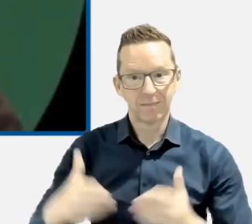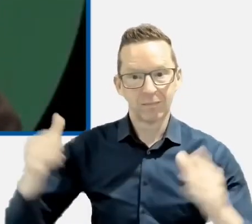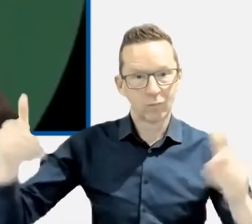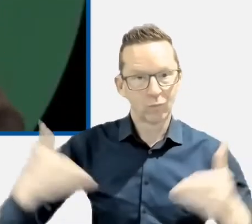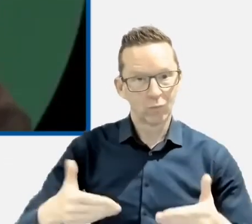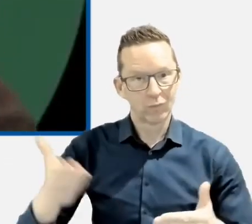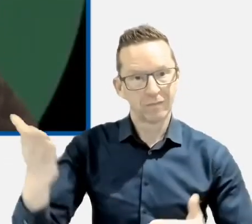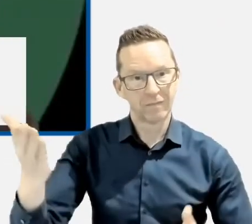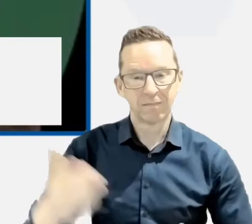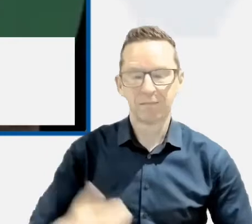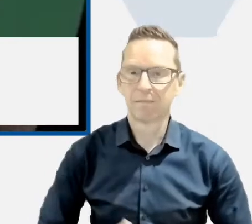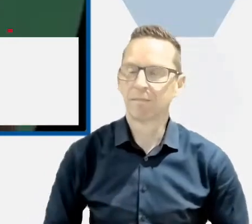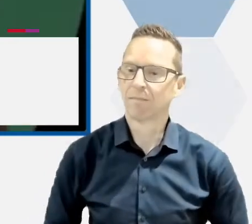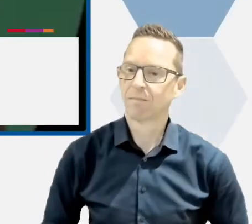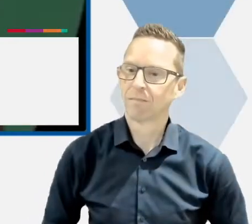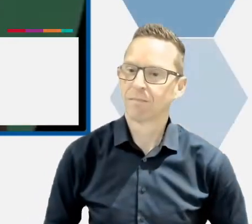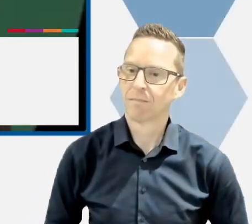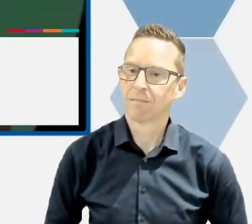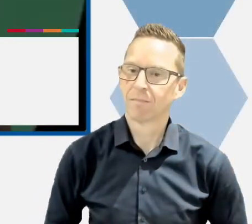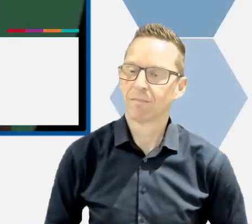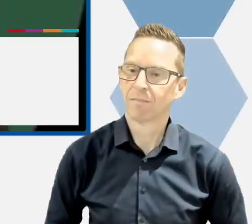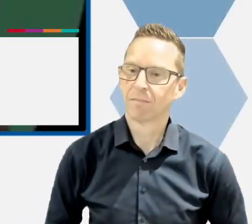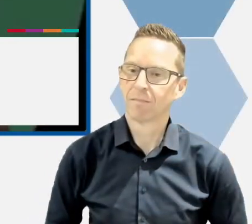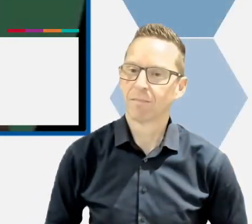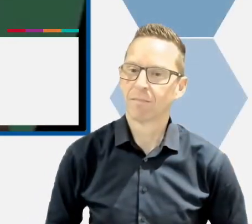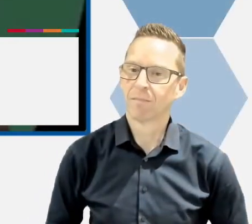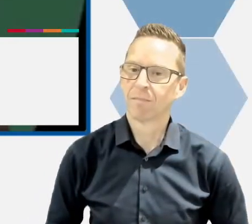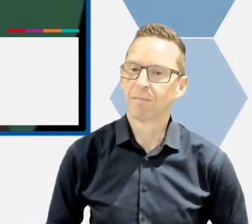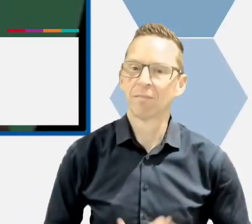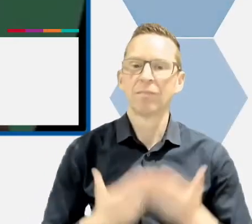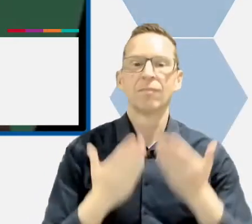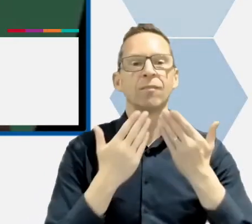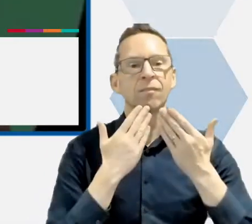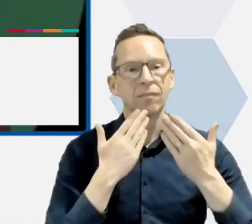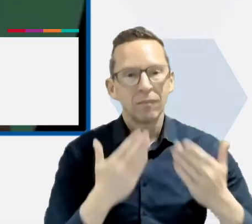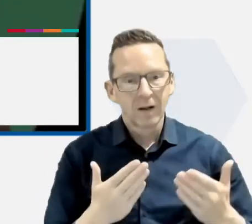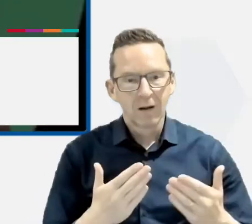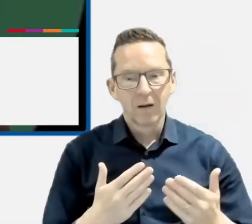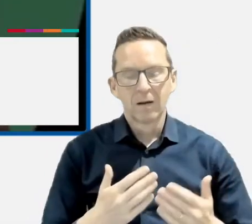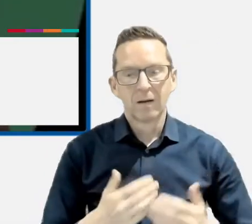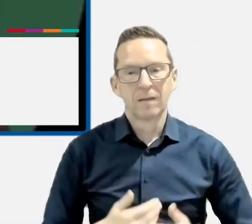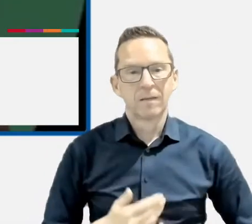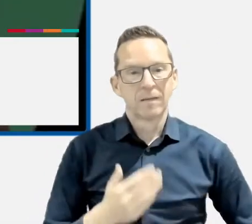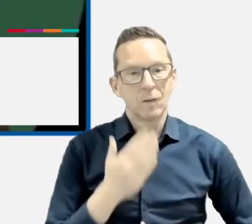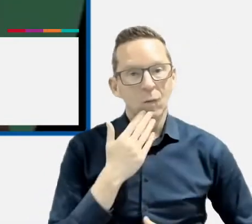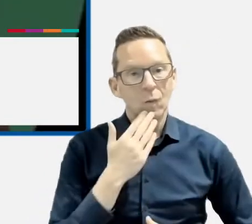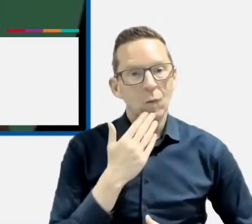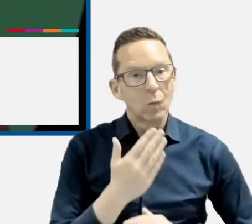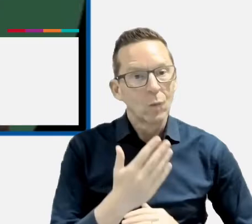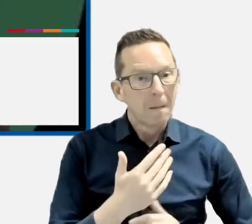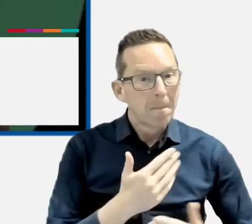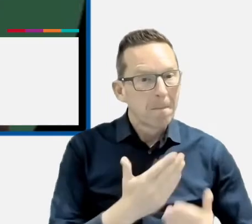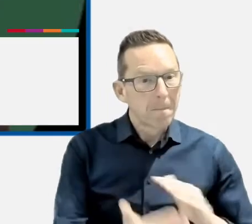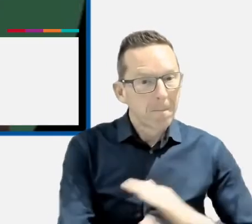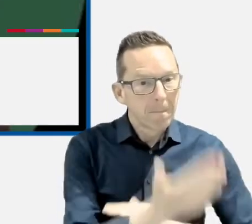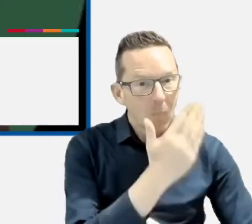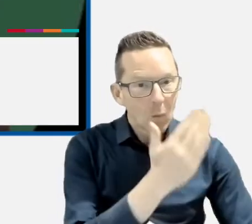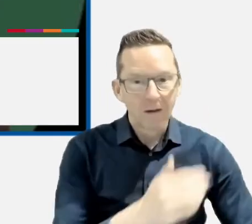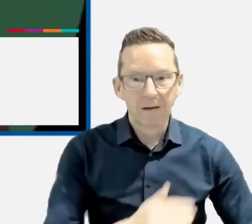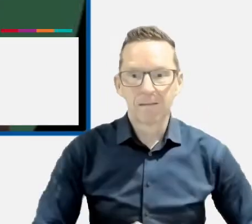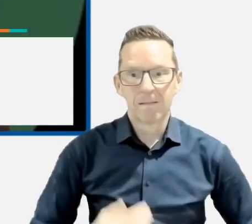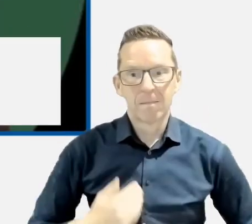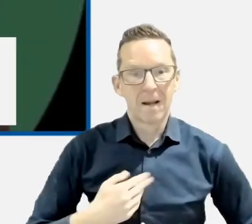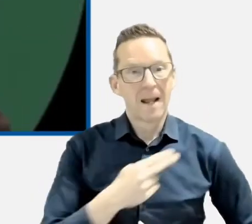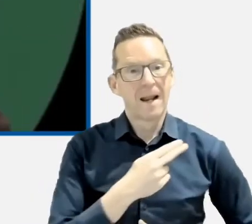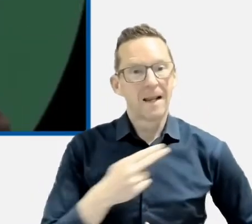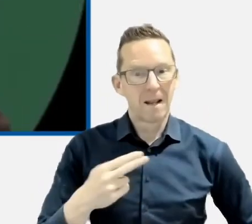much, Moderator. Good morning, everyone. My name is Sihle Mzileni. I'm the Head of